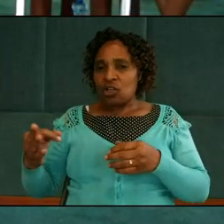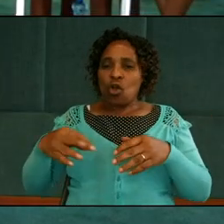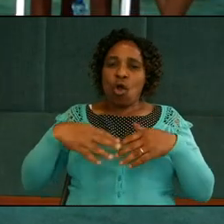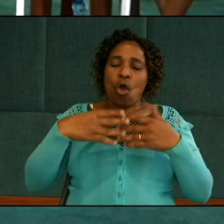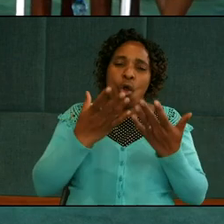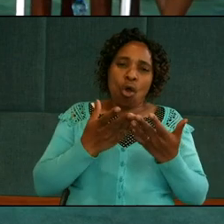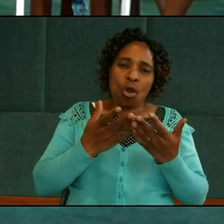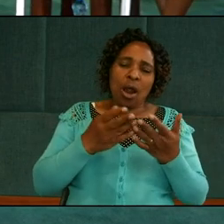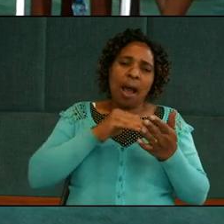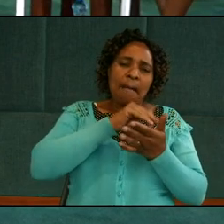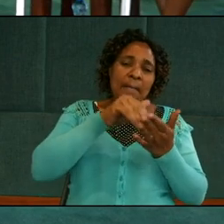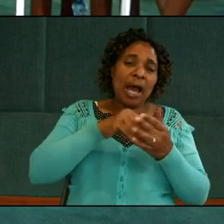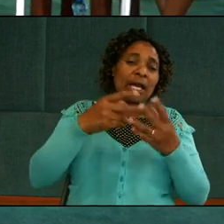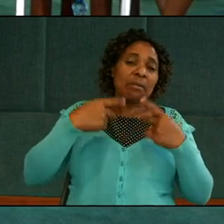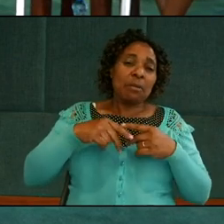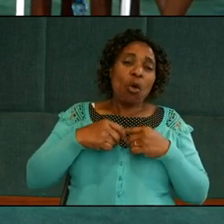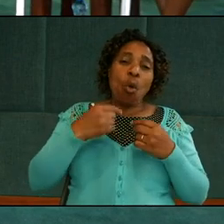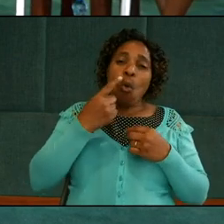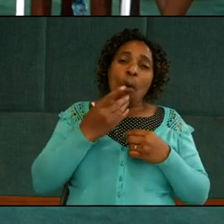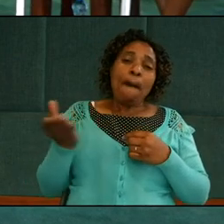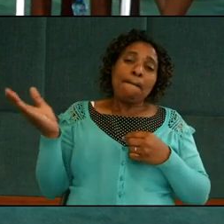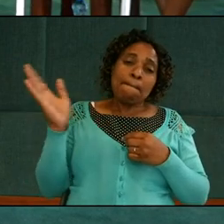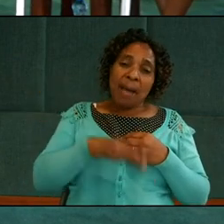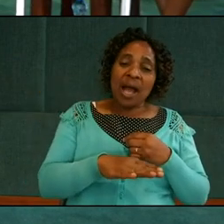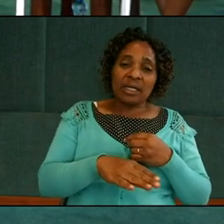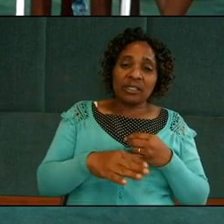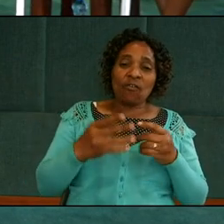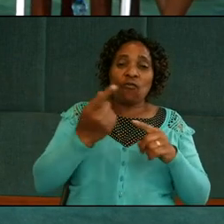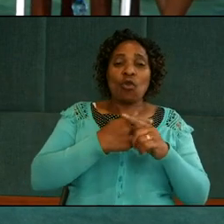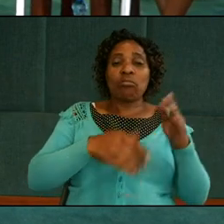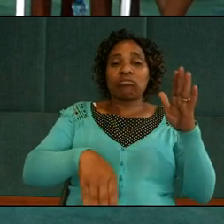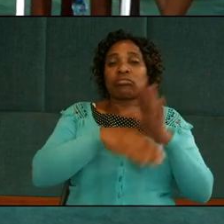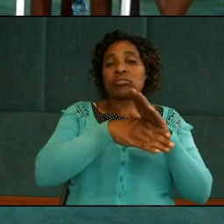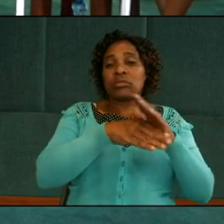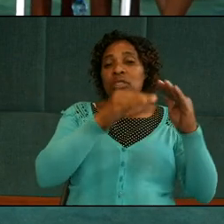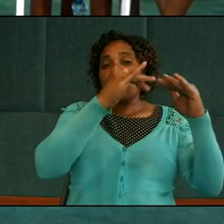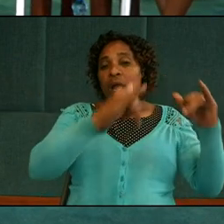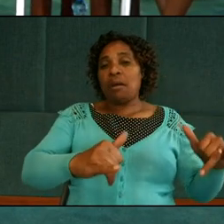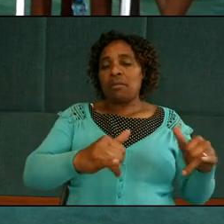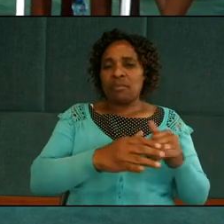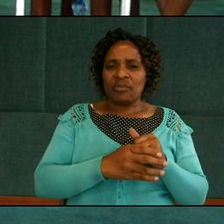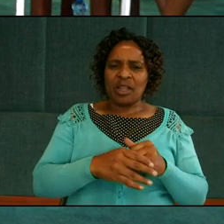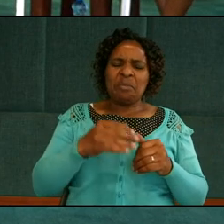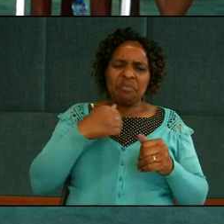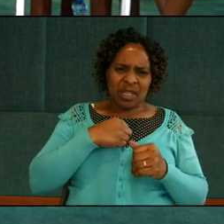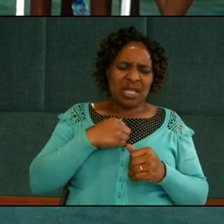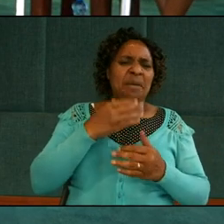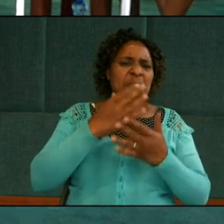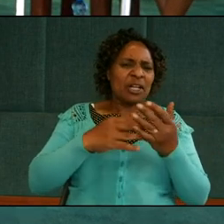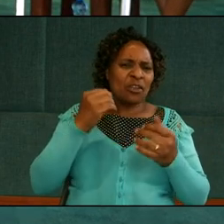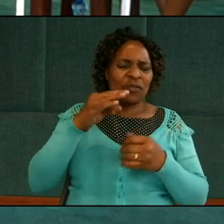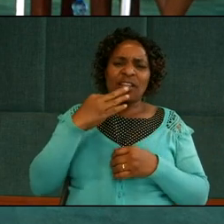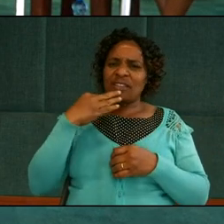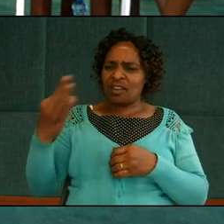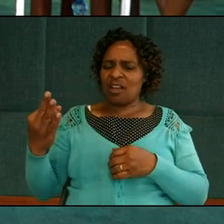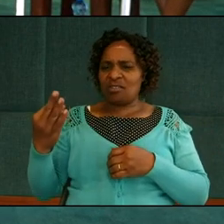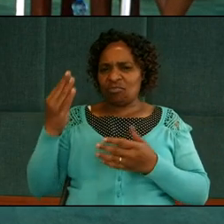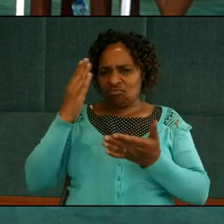will you be among the people who went back home and to the camp? I will be part of the 300, man.